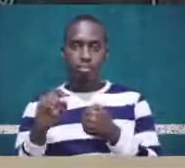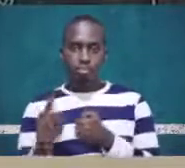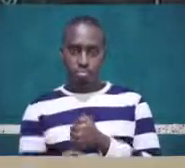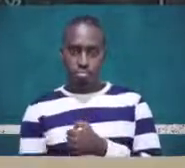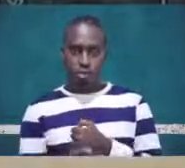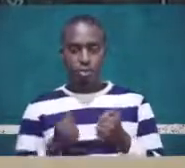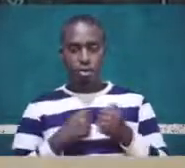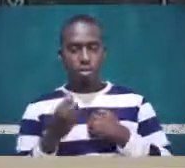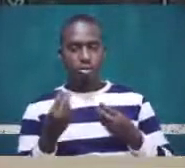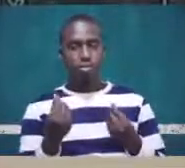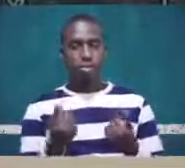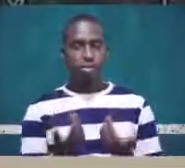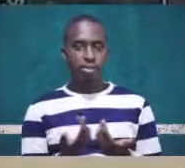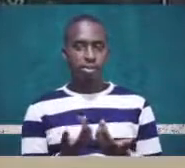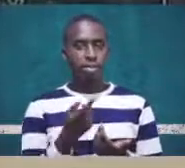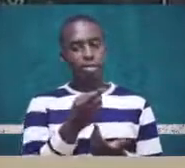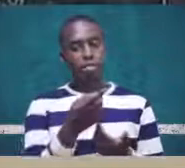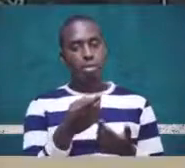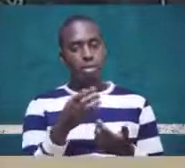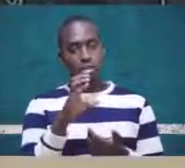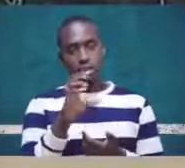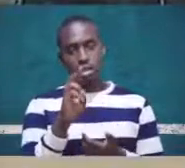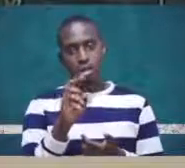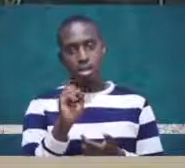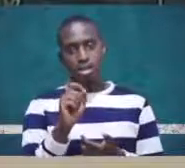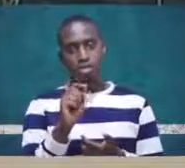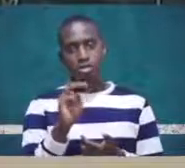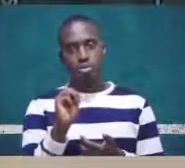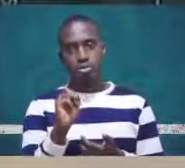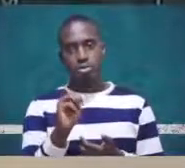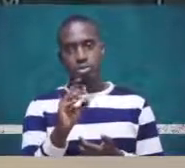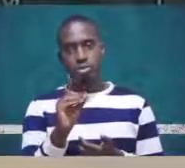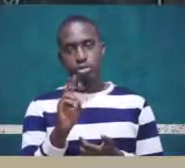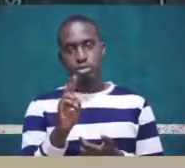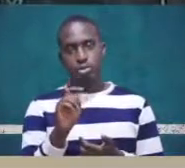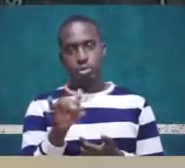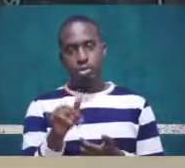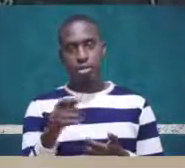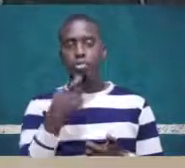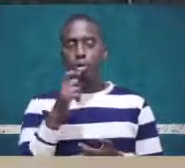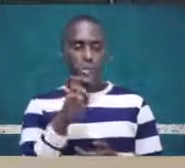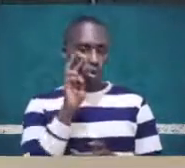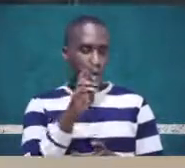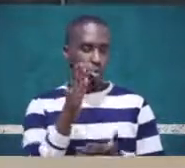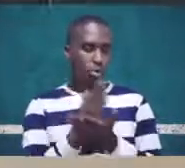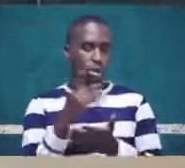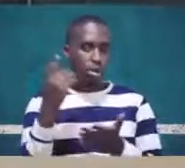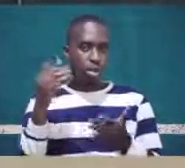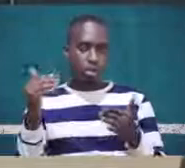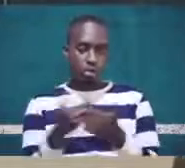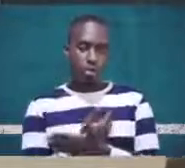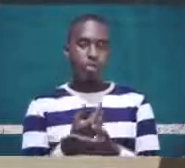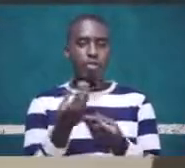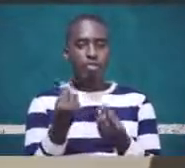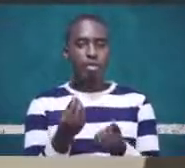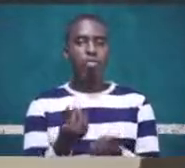360,000 Rwanda francs. This is the custom duty. From this custom duty, we need to also look at what we call the new value of the